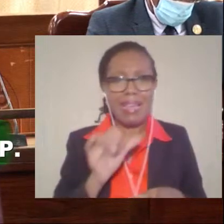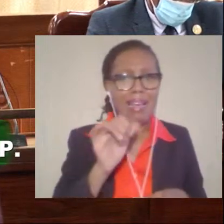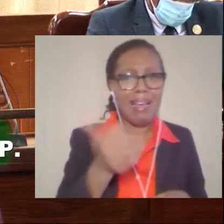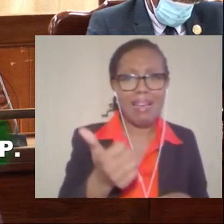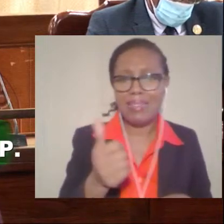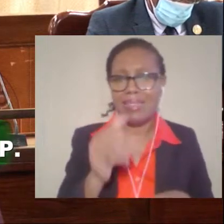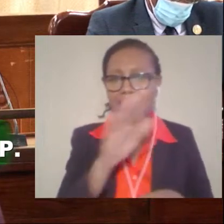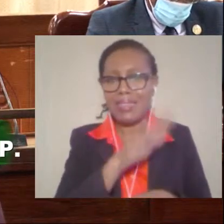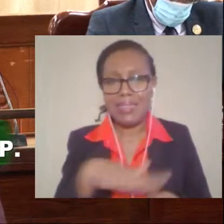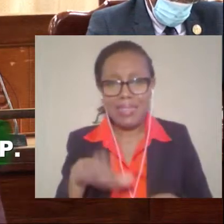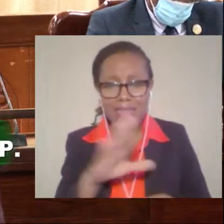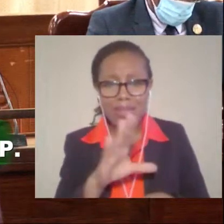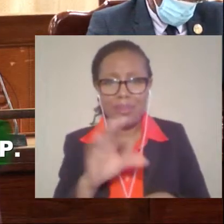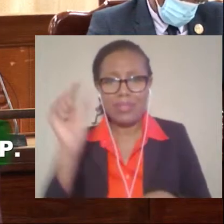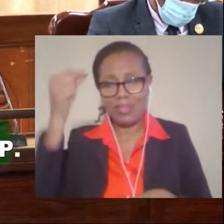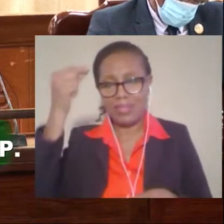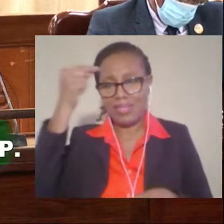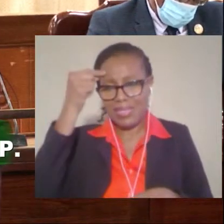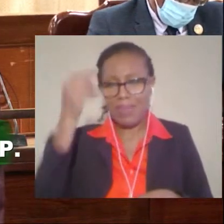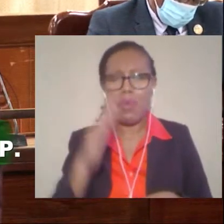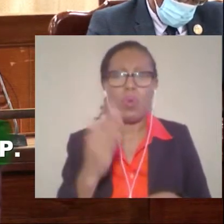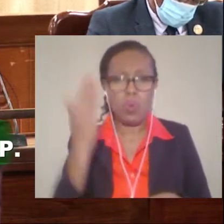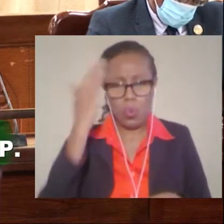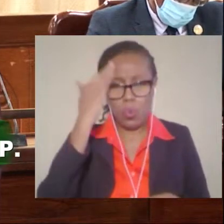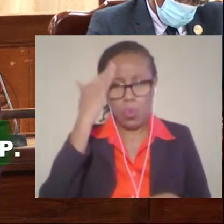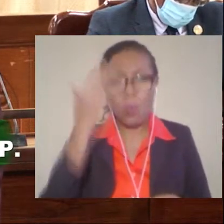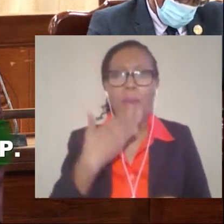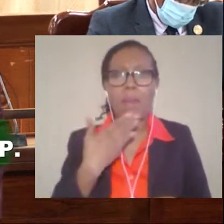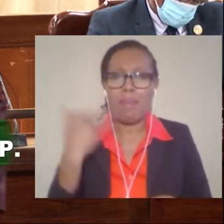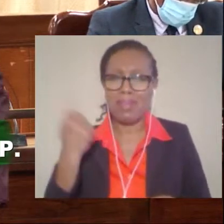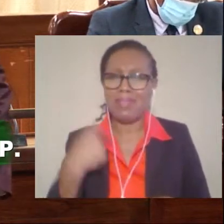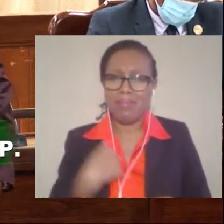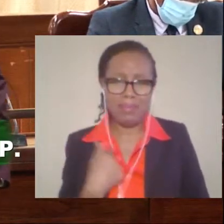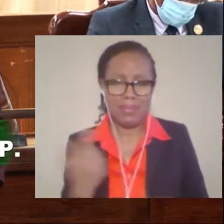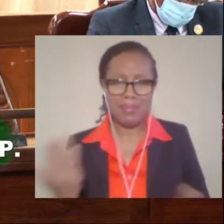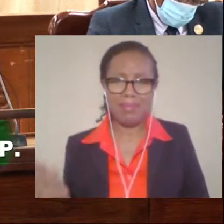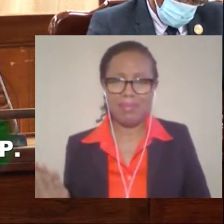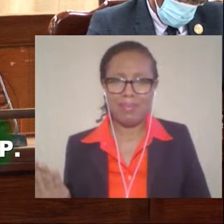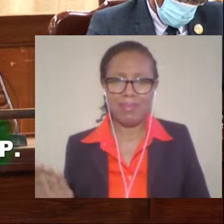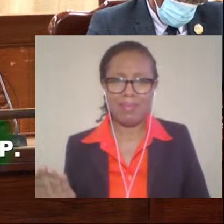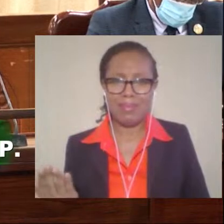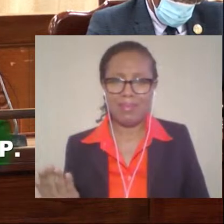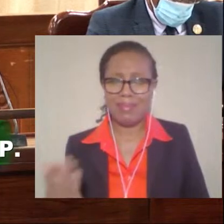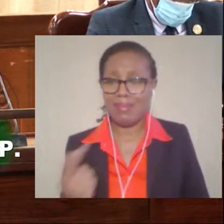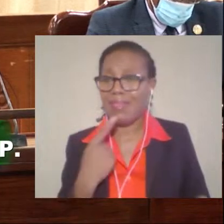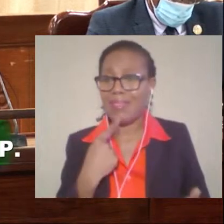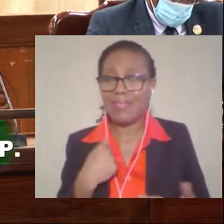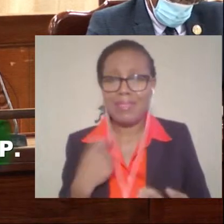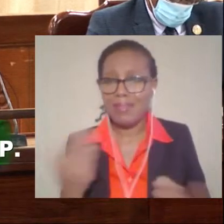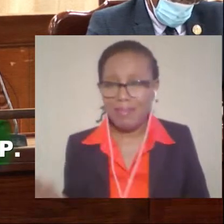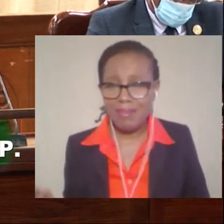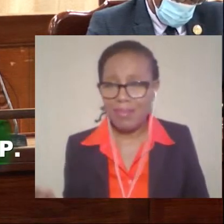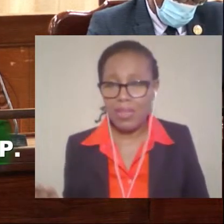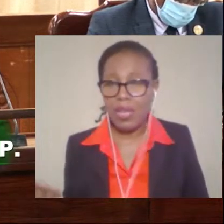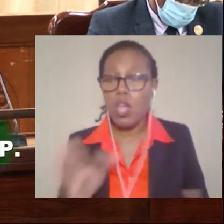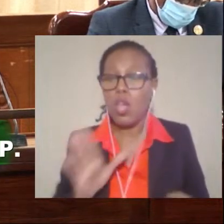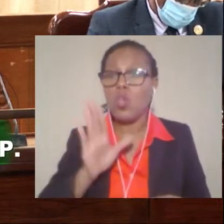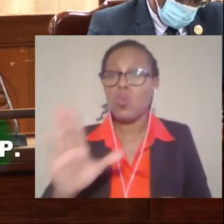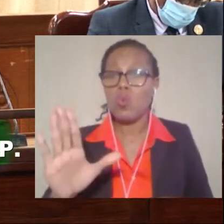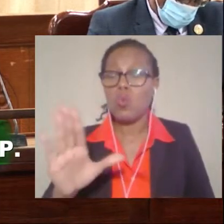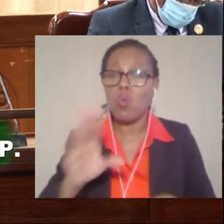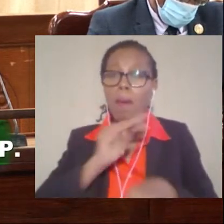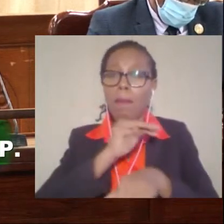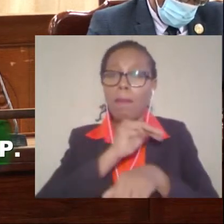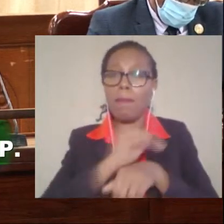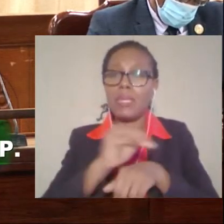much closer to this information than you are. If you are a Minister of Labor and the